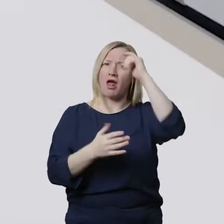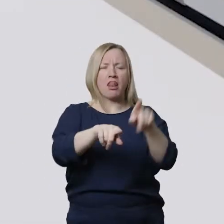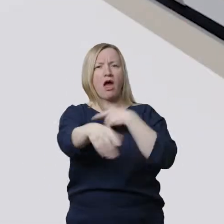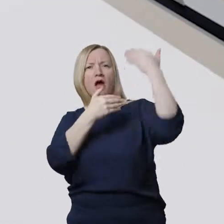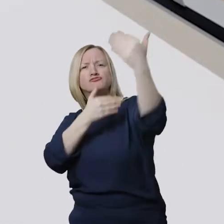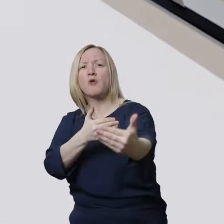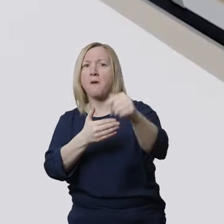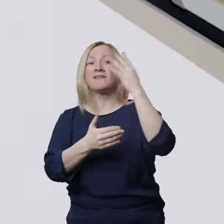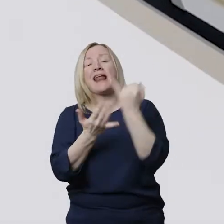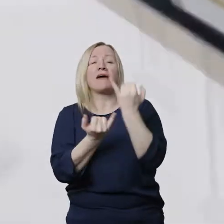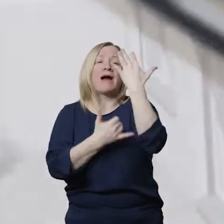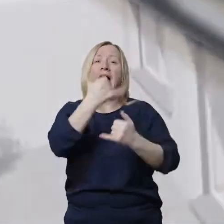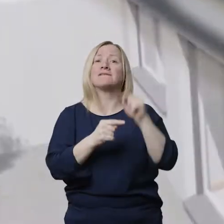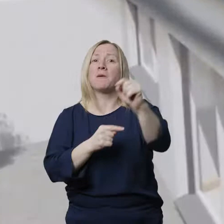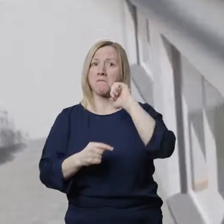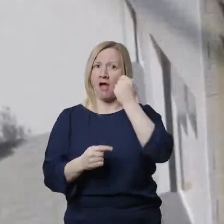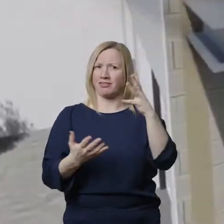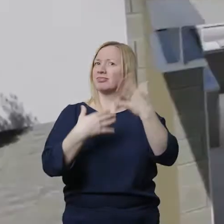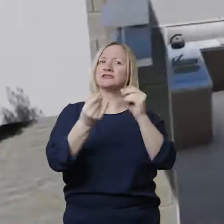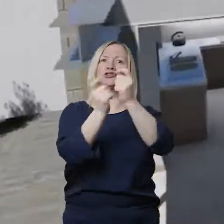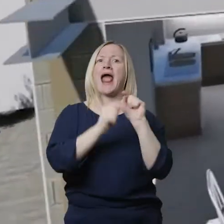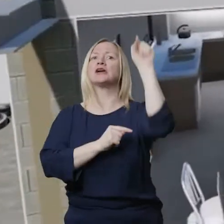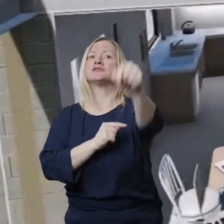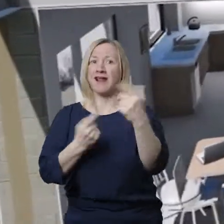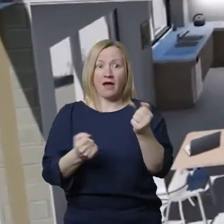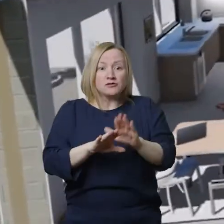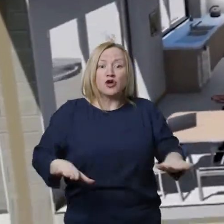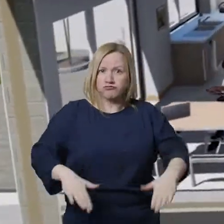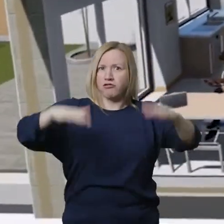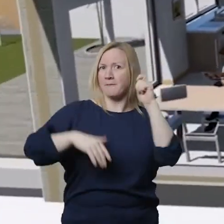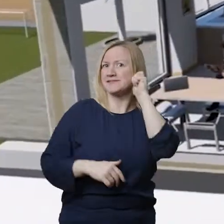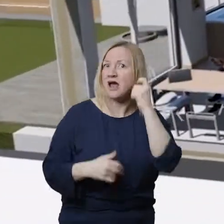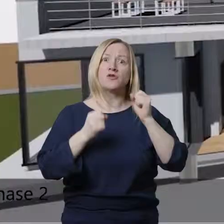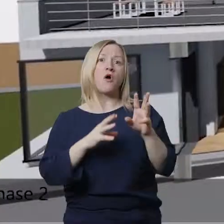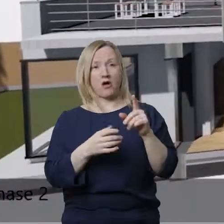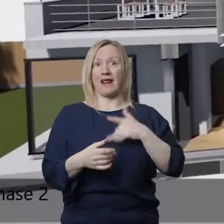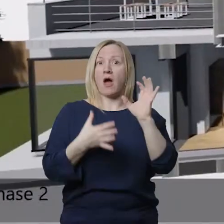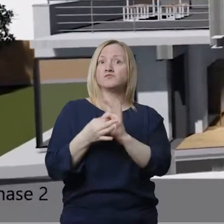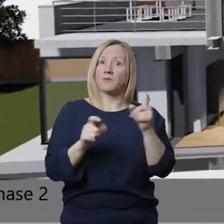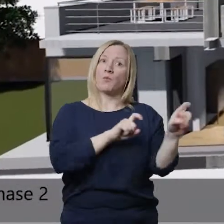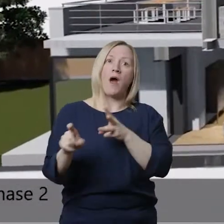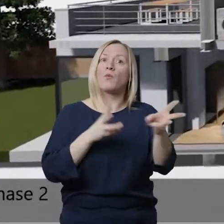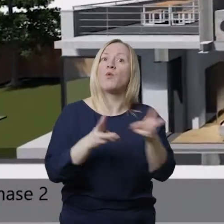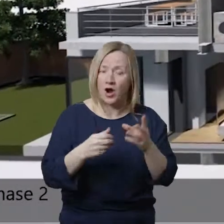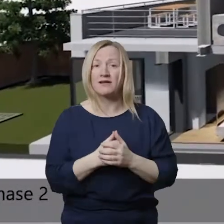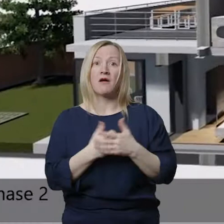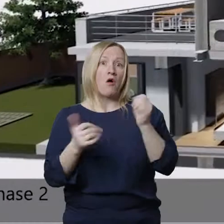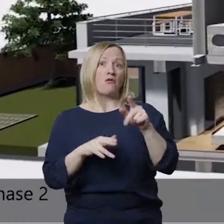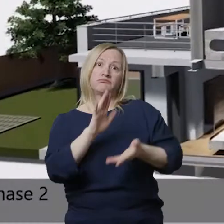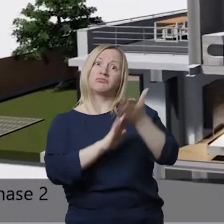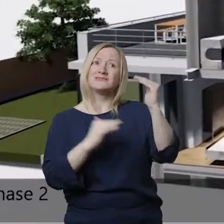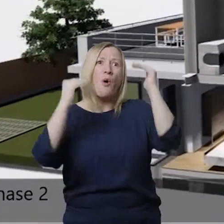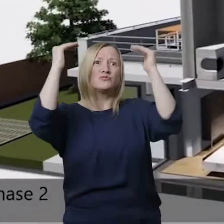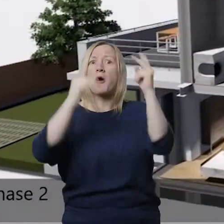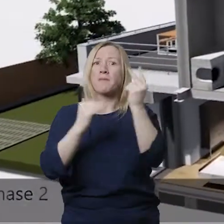have teenagers or children that are in college or working but still living at home. Then they're getting older, they might